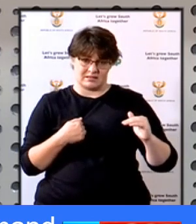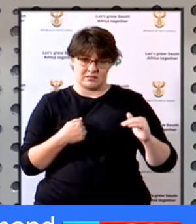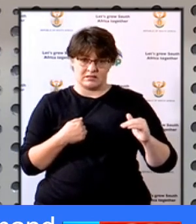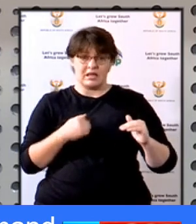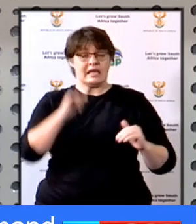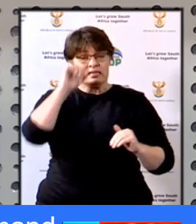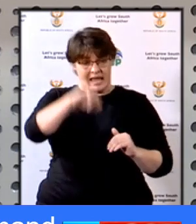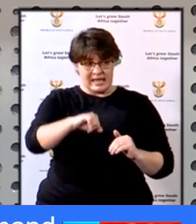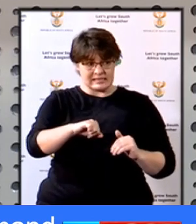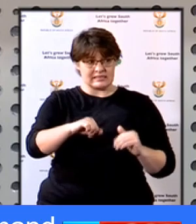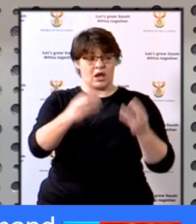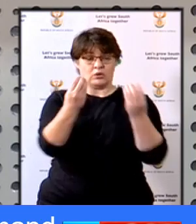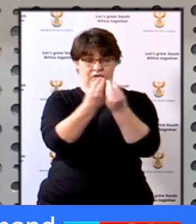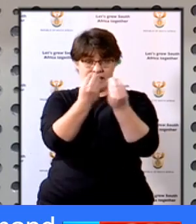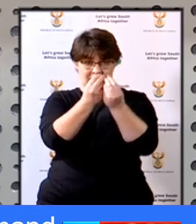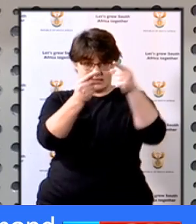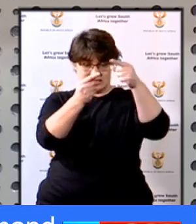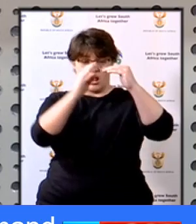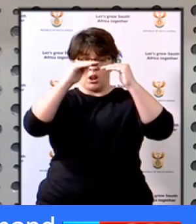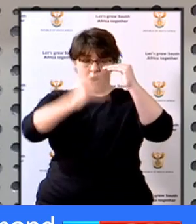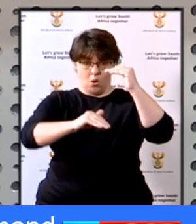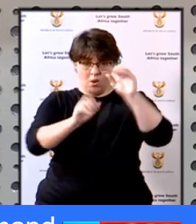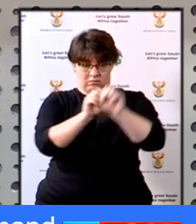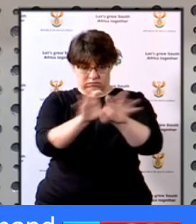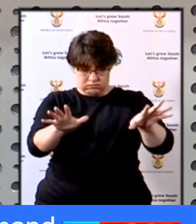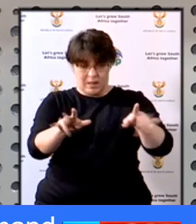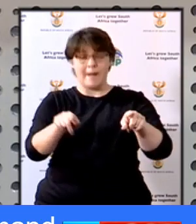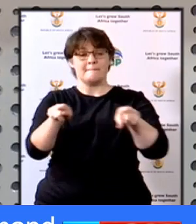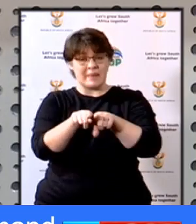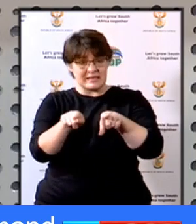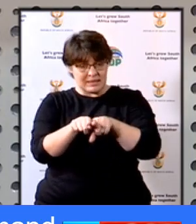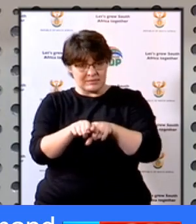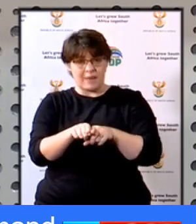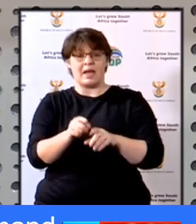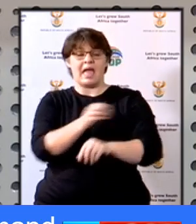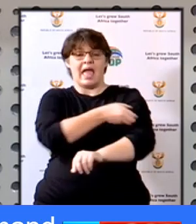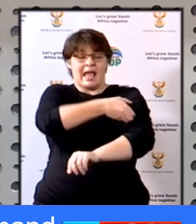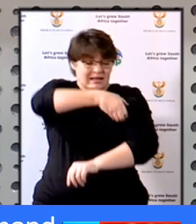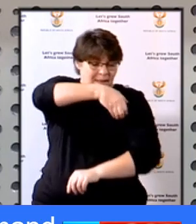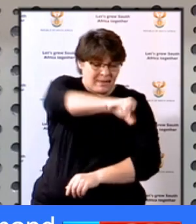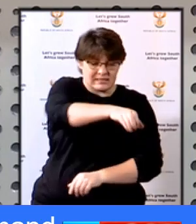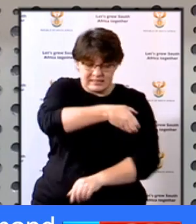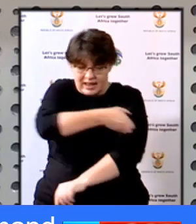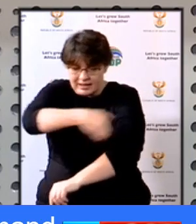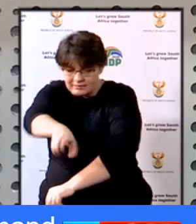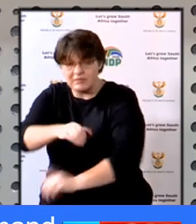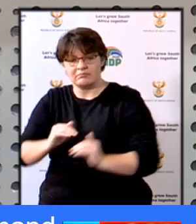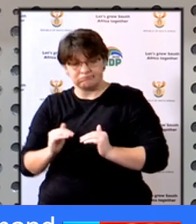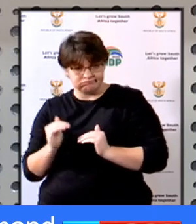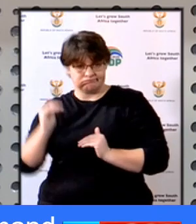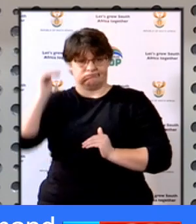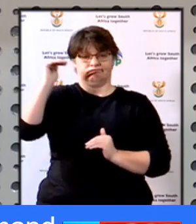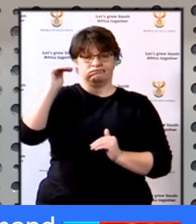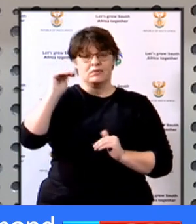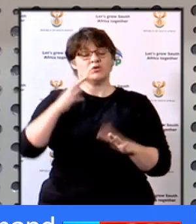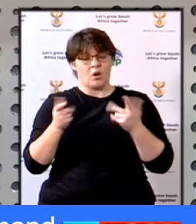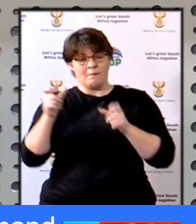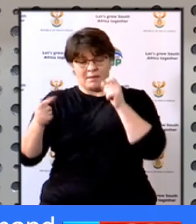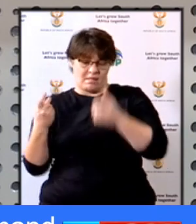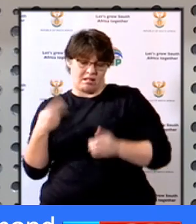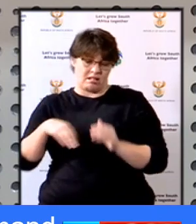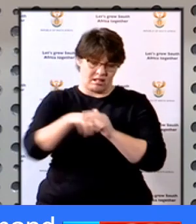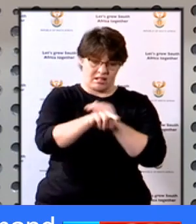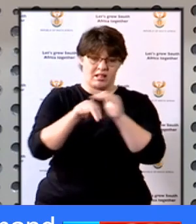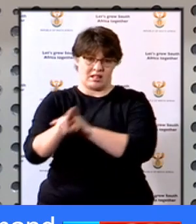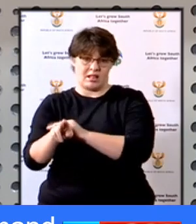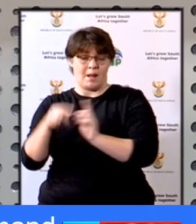will lower the spread and at the same time build more capacity to manage a greater number of South Africans who will